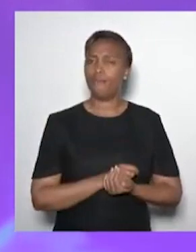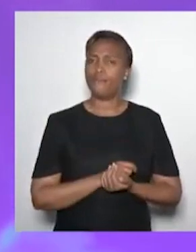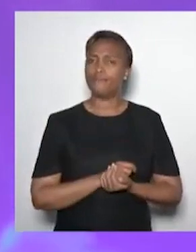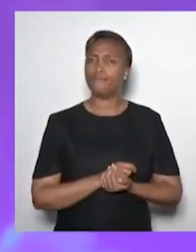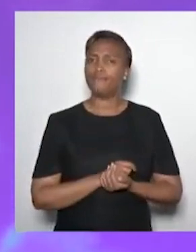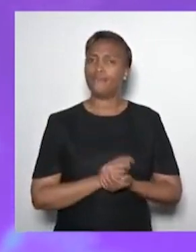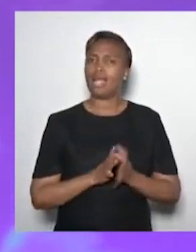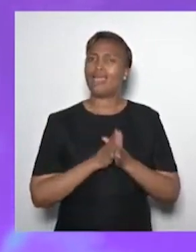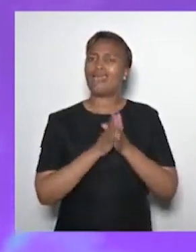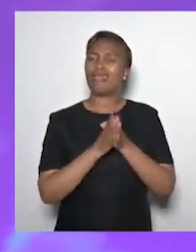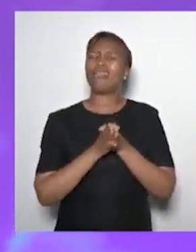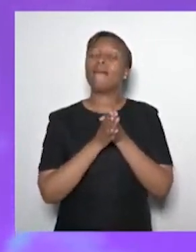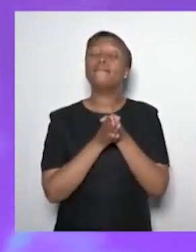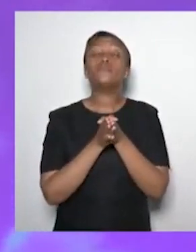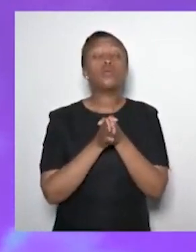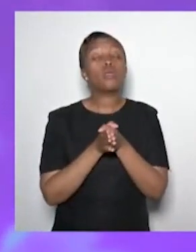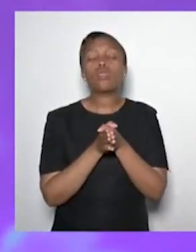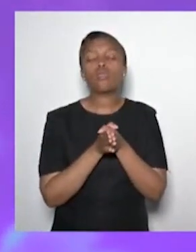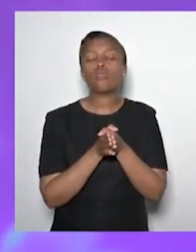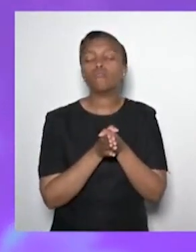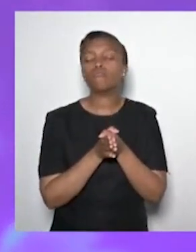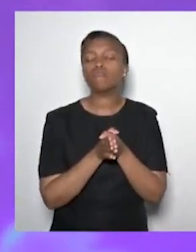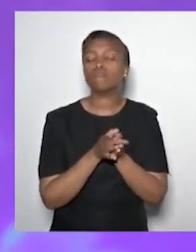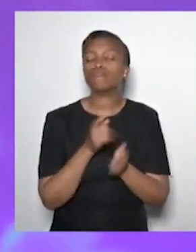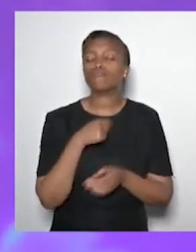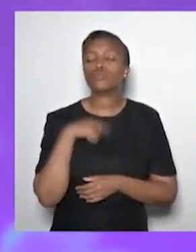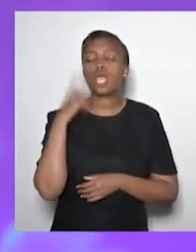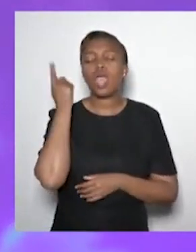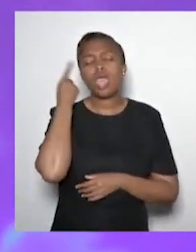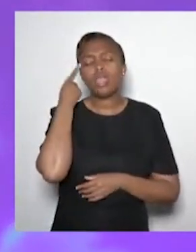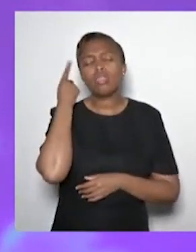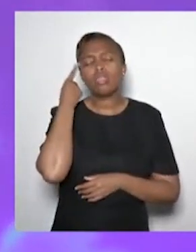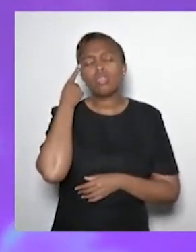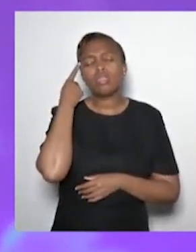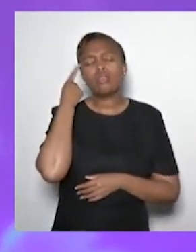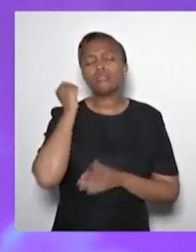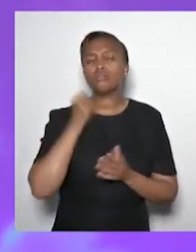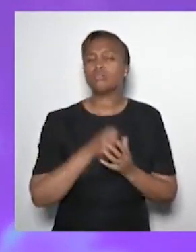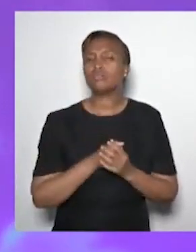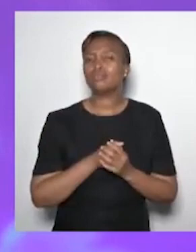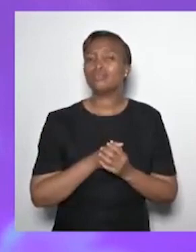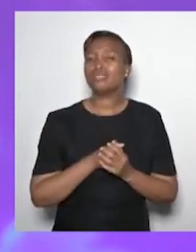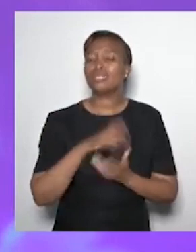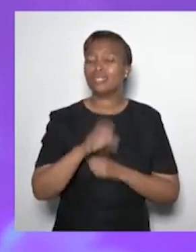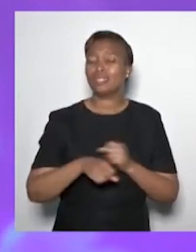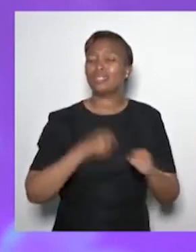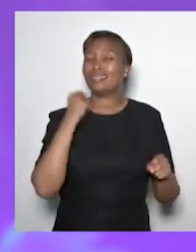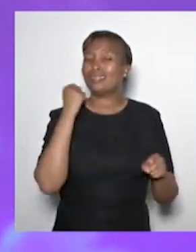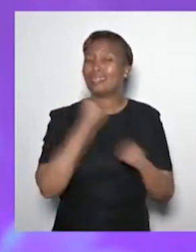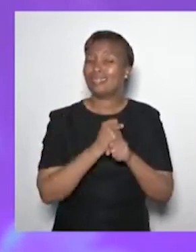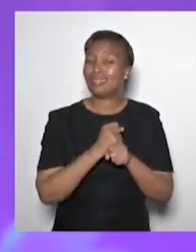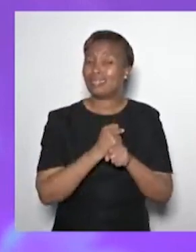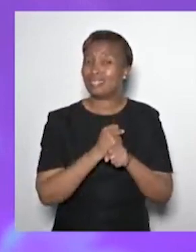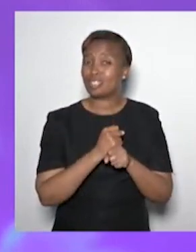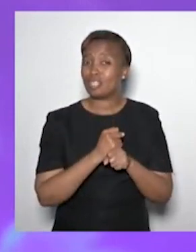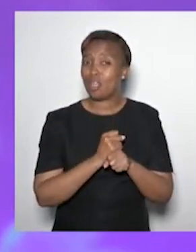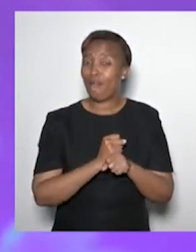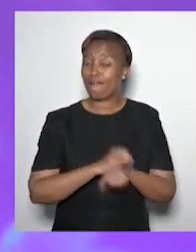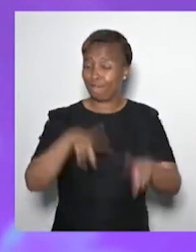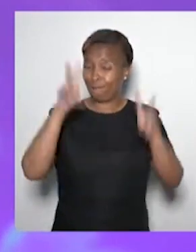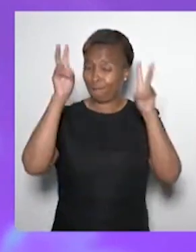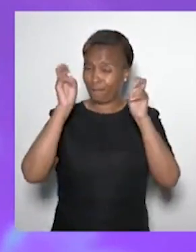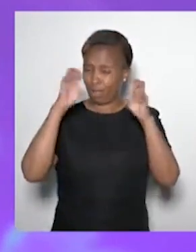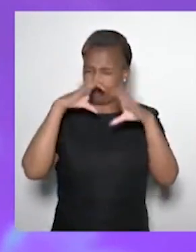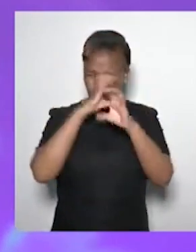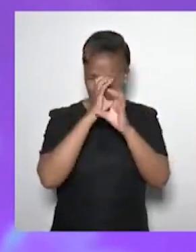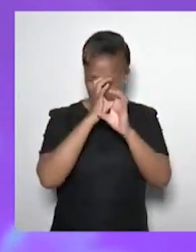and praying deeply, Kure. I think the remainder of this year, in terms of our focus and our theme,